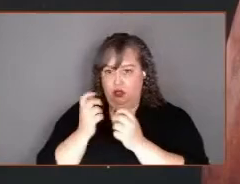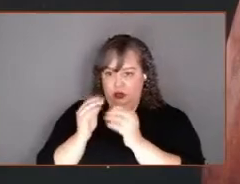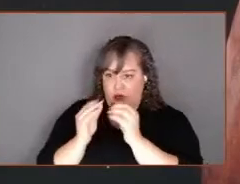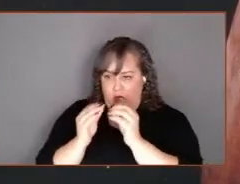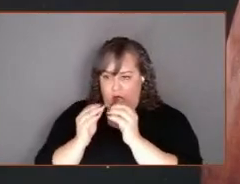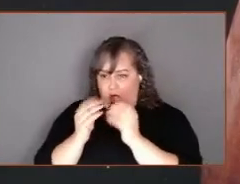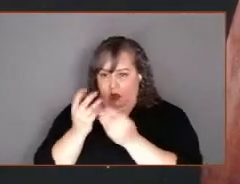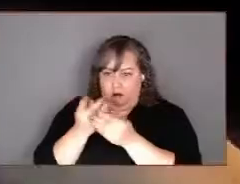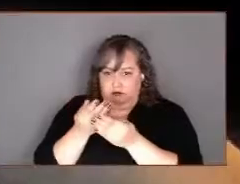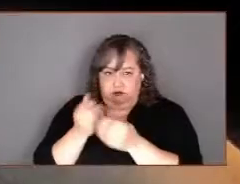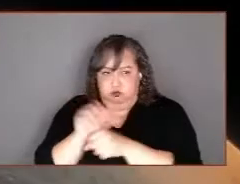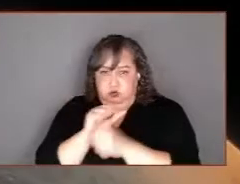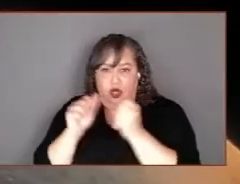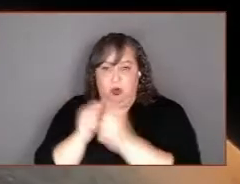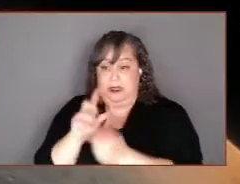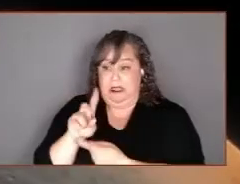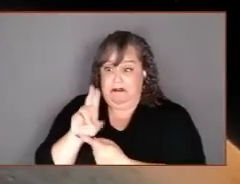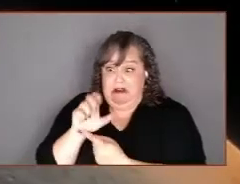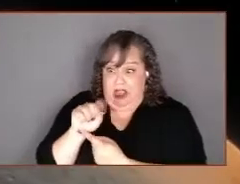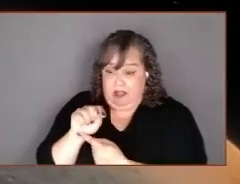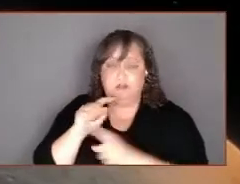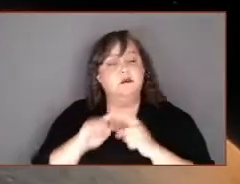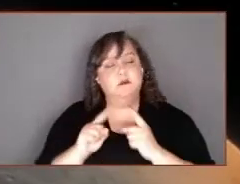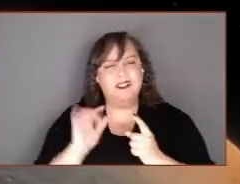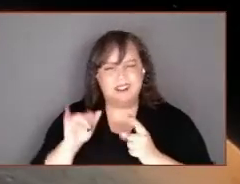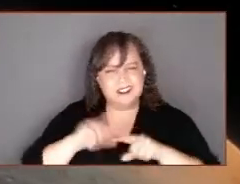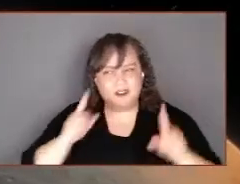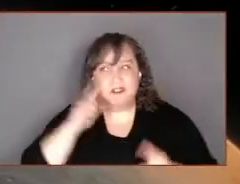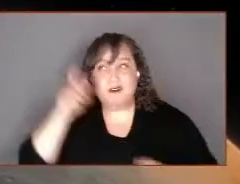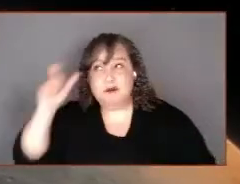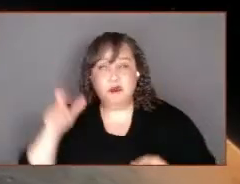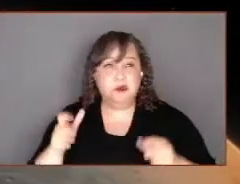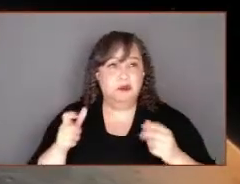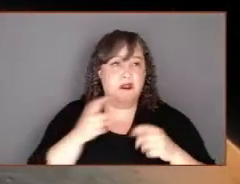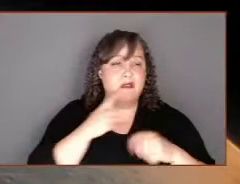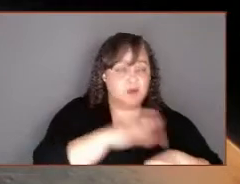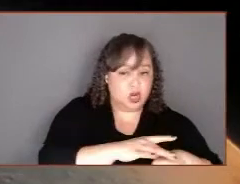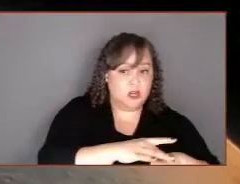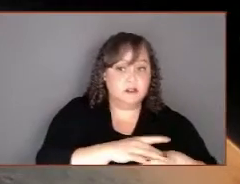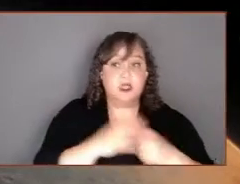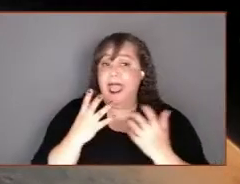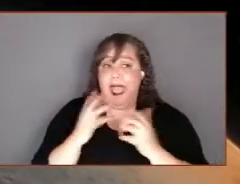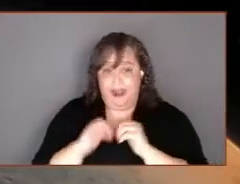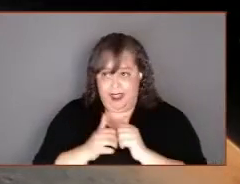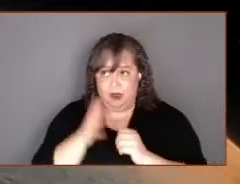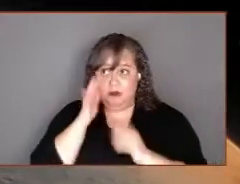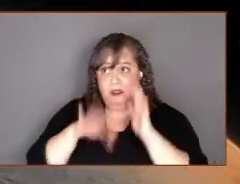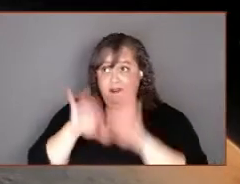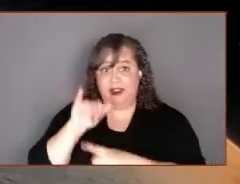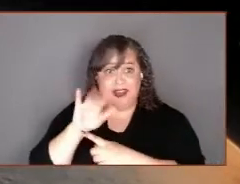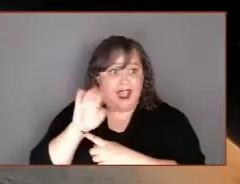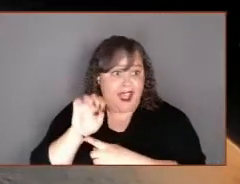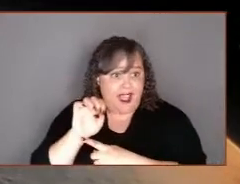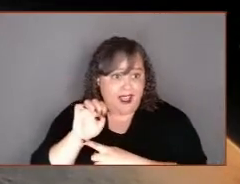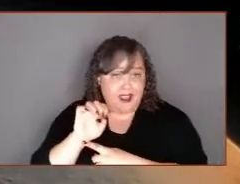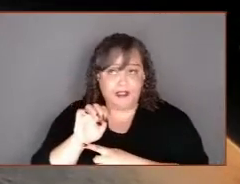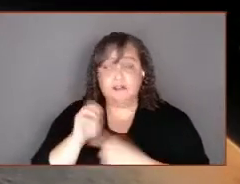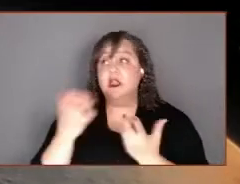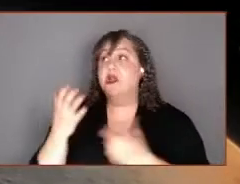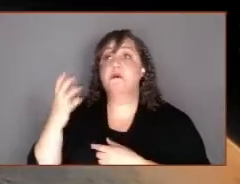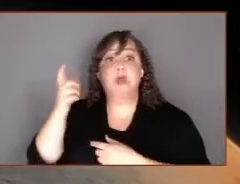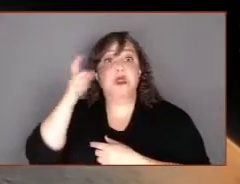the ways in which we might find ice are going to vary between those two. On the moon, we're probably going to find that in a permanently shadowed region, which means we